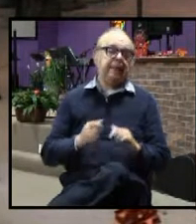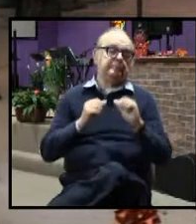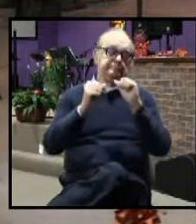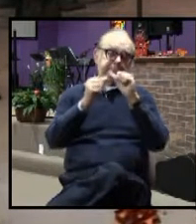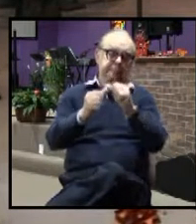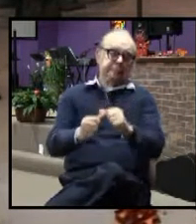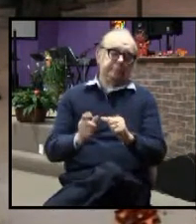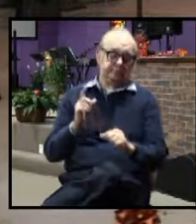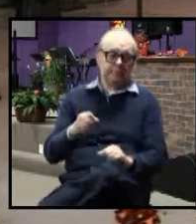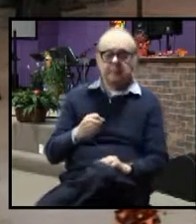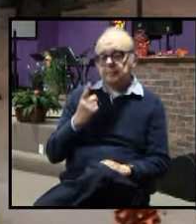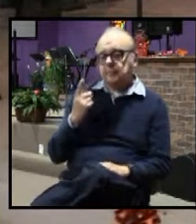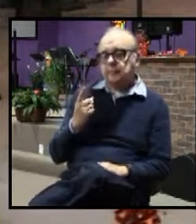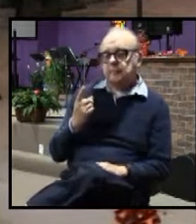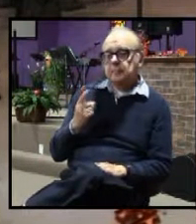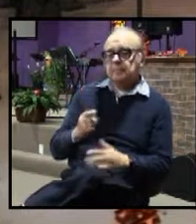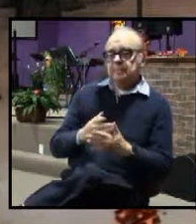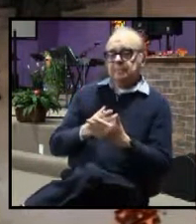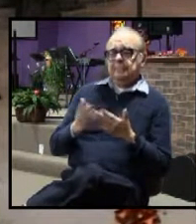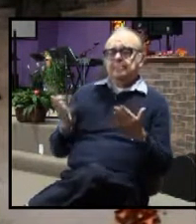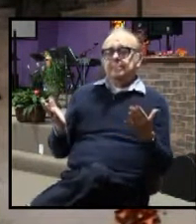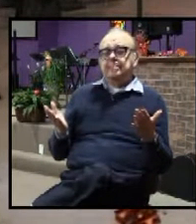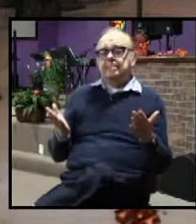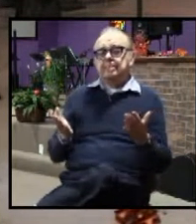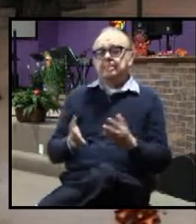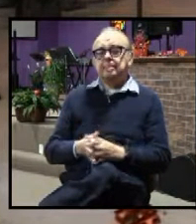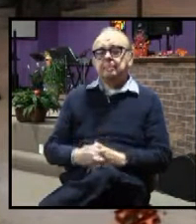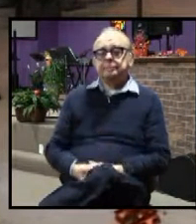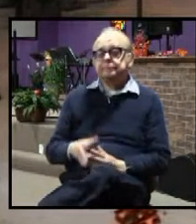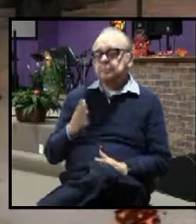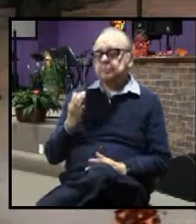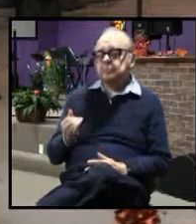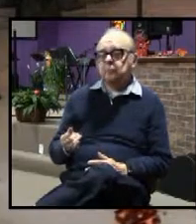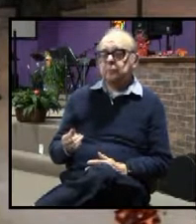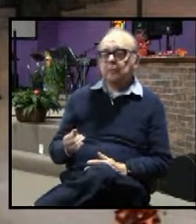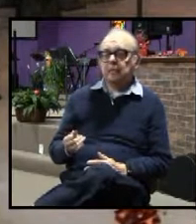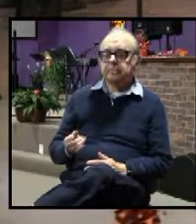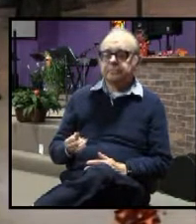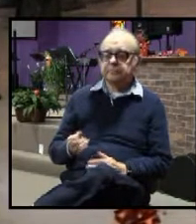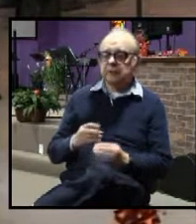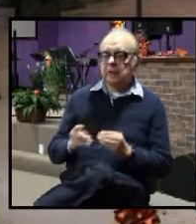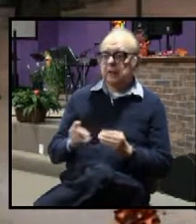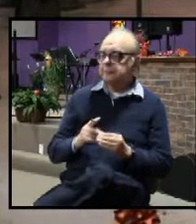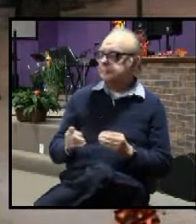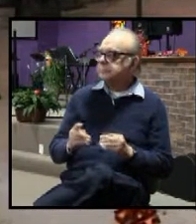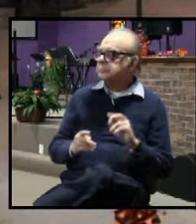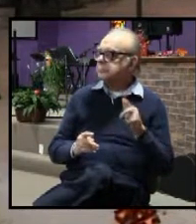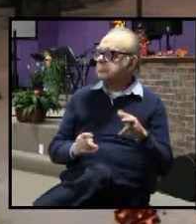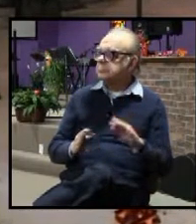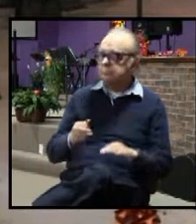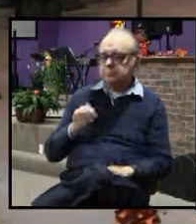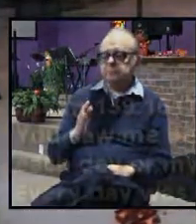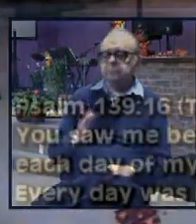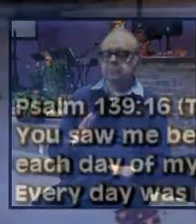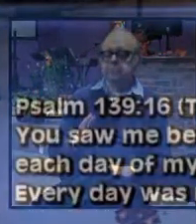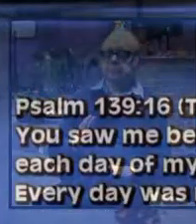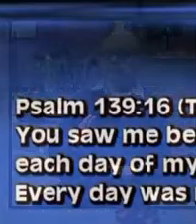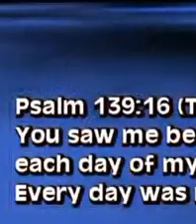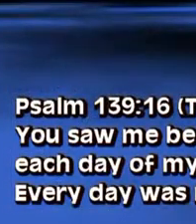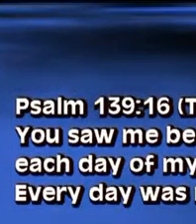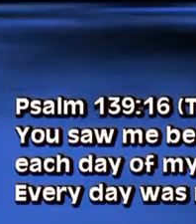And then go on. We need to understand something. Because the Psalms 138 says, for